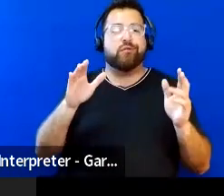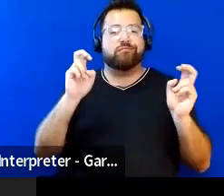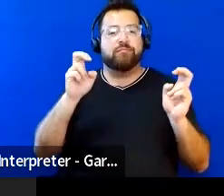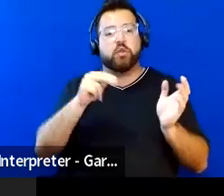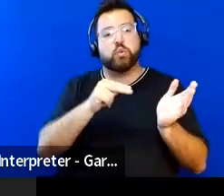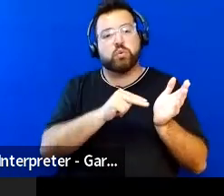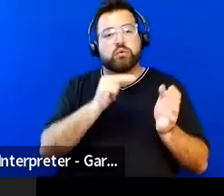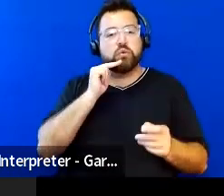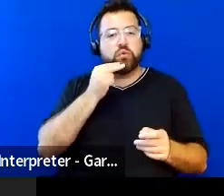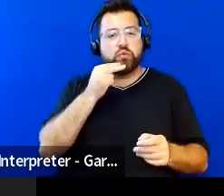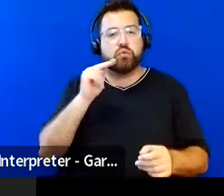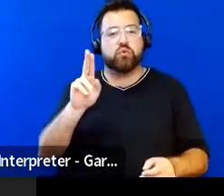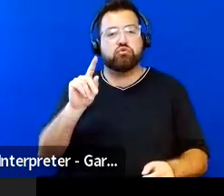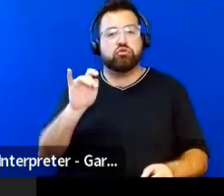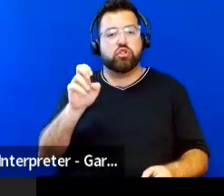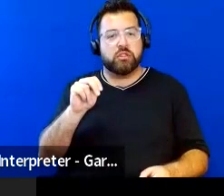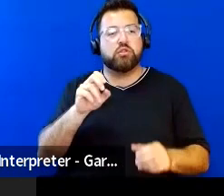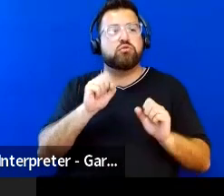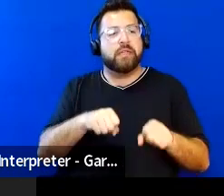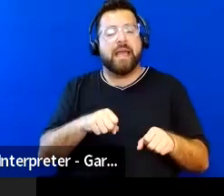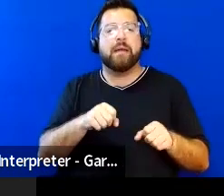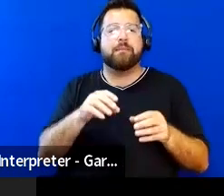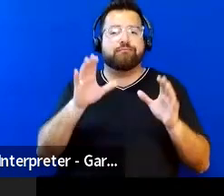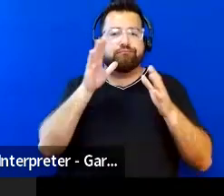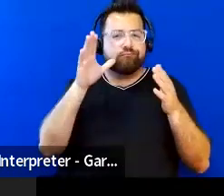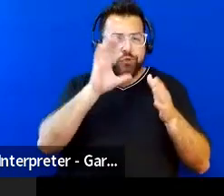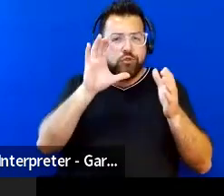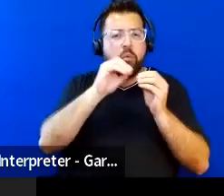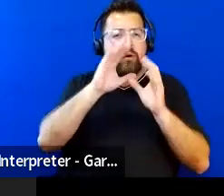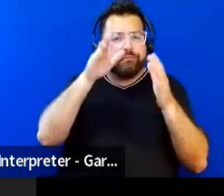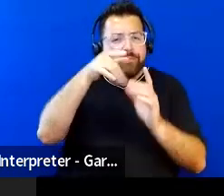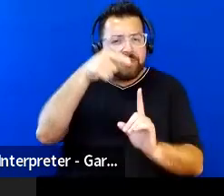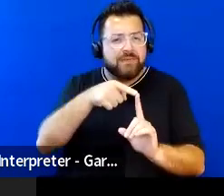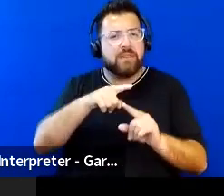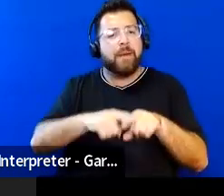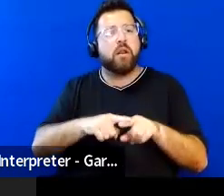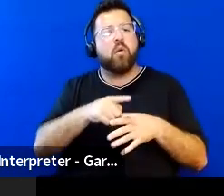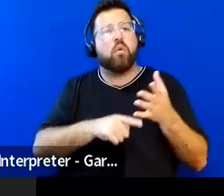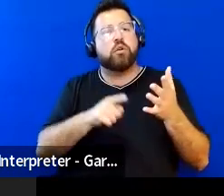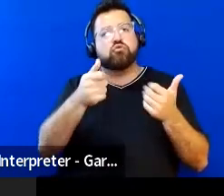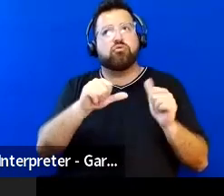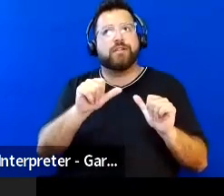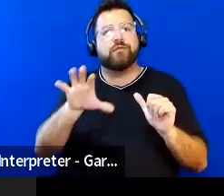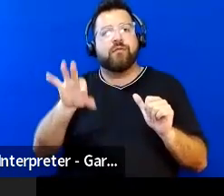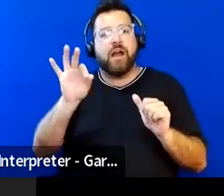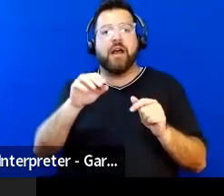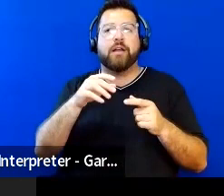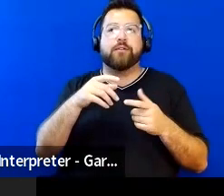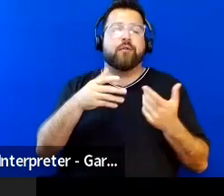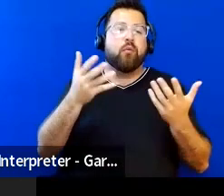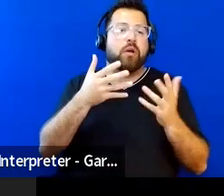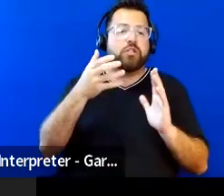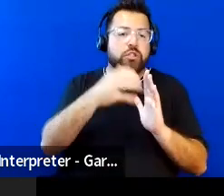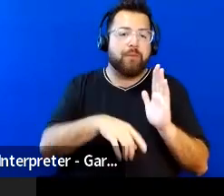adding in those keywords, depending on, what you're trying to supplement, or what chapter you want to use to supplement